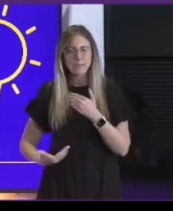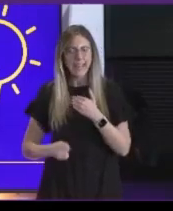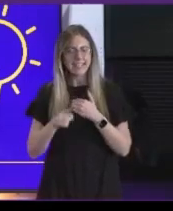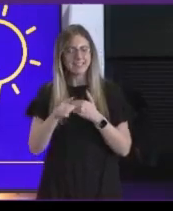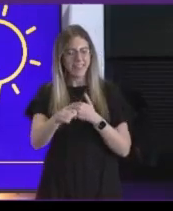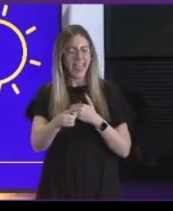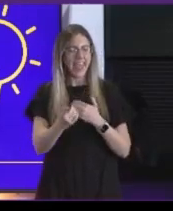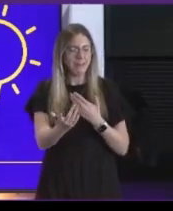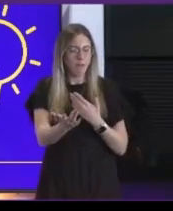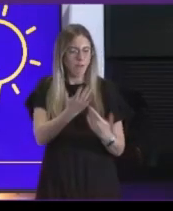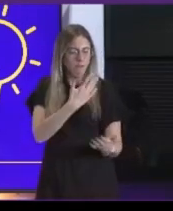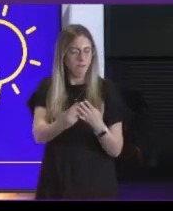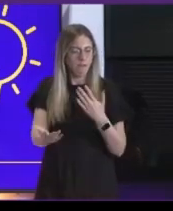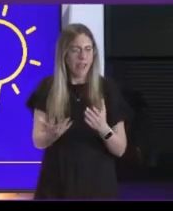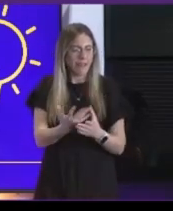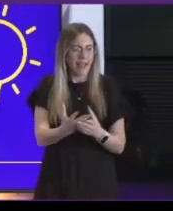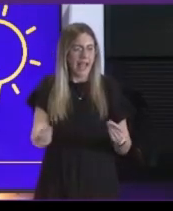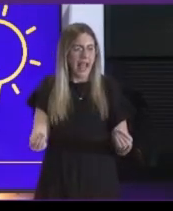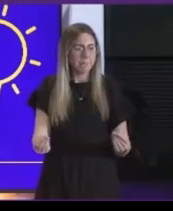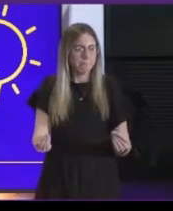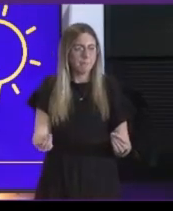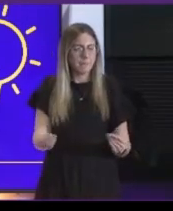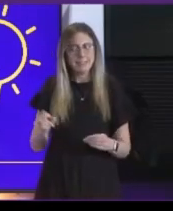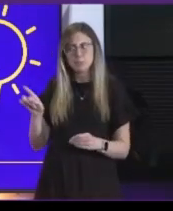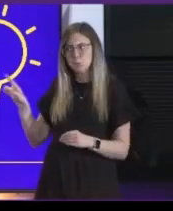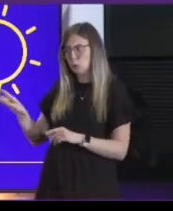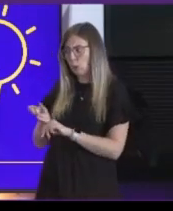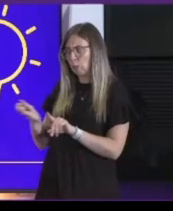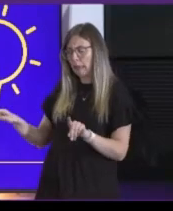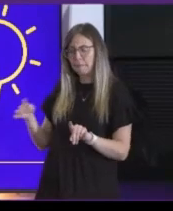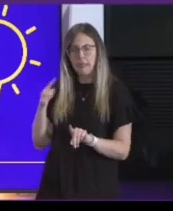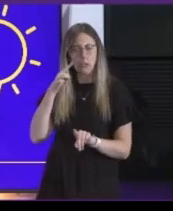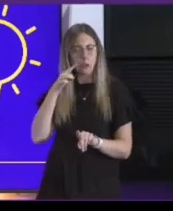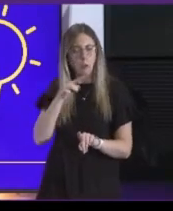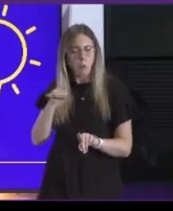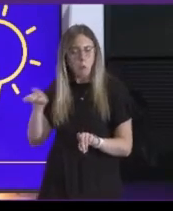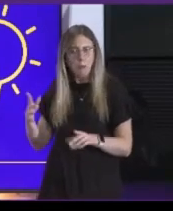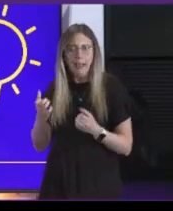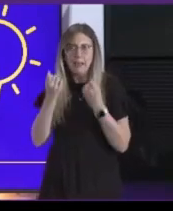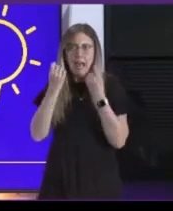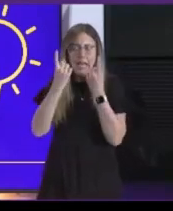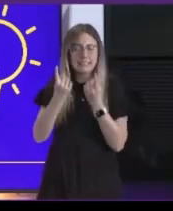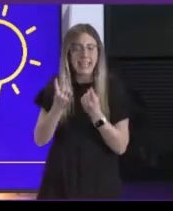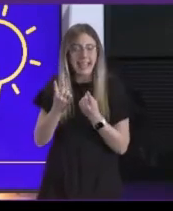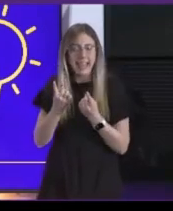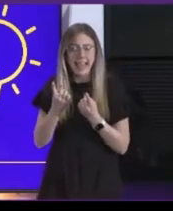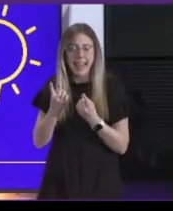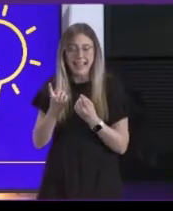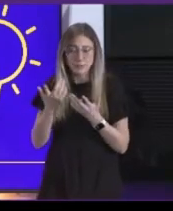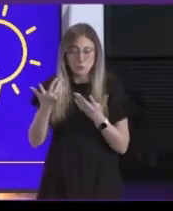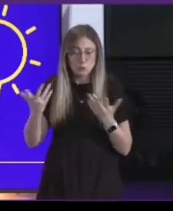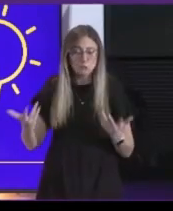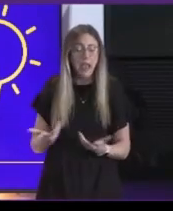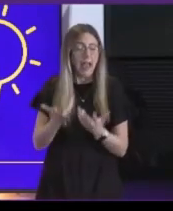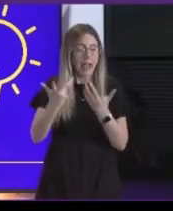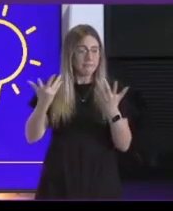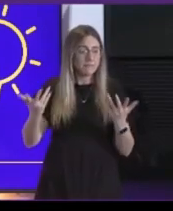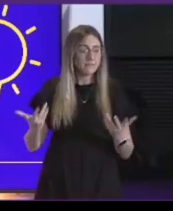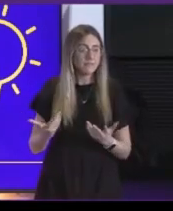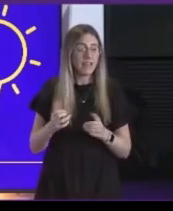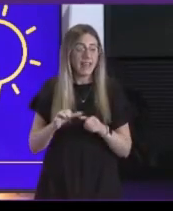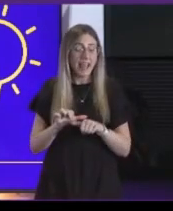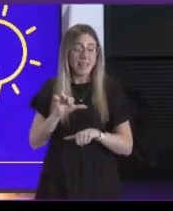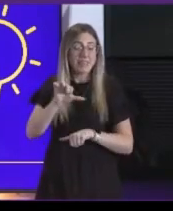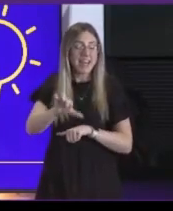gap. And do you guys see something that we can do, or you all can do, to drive the